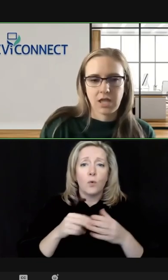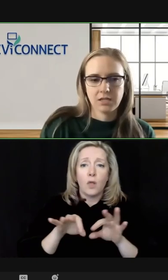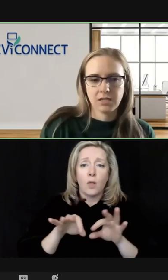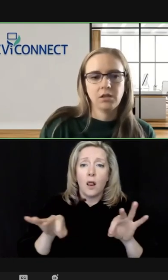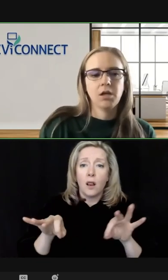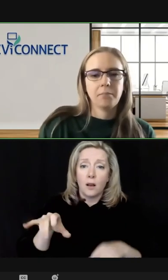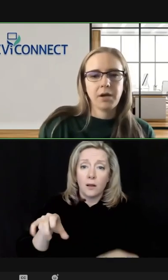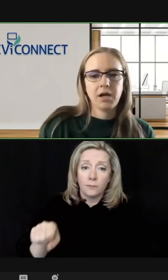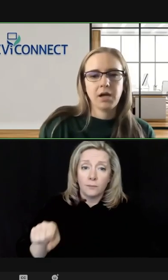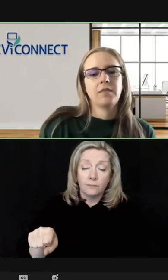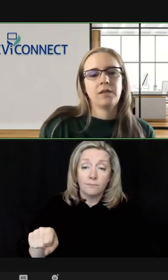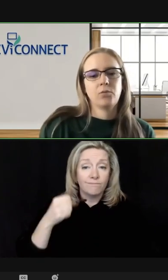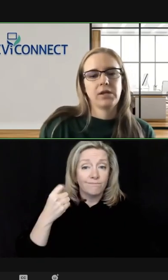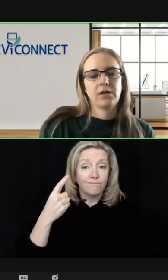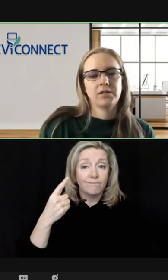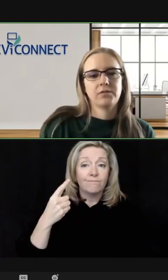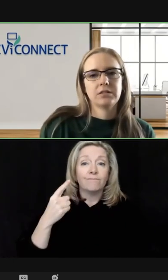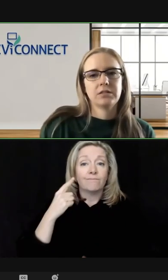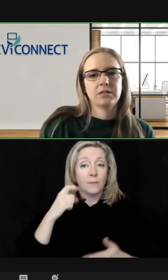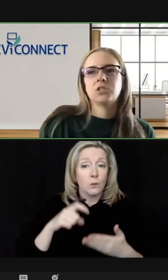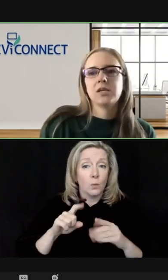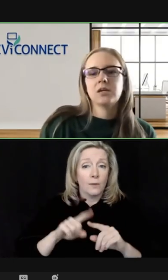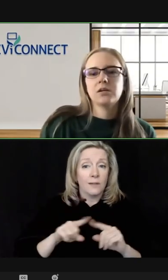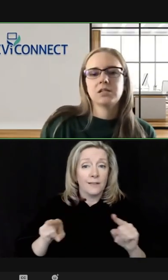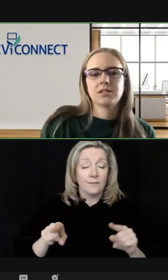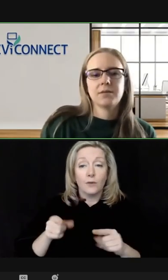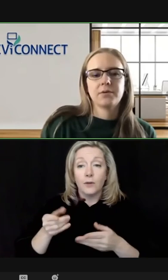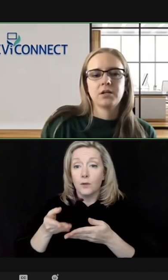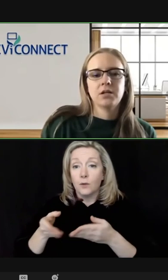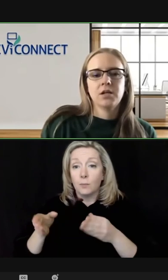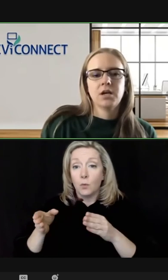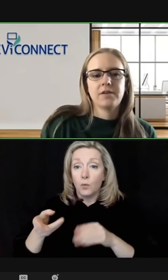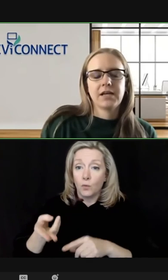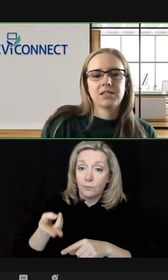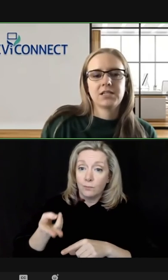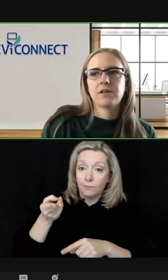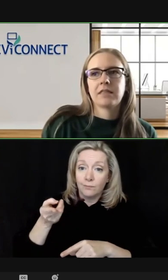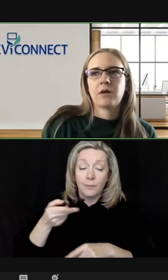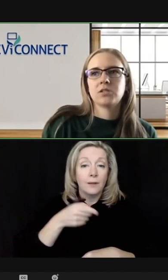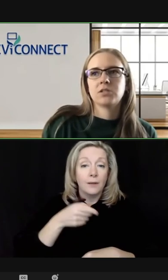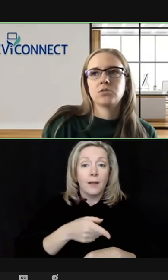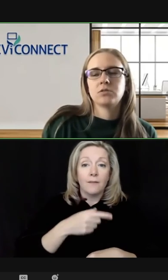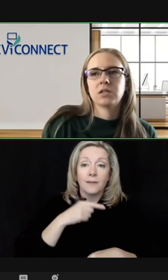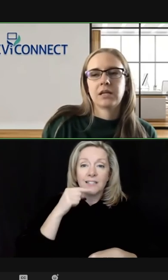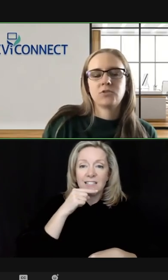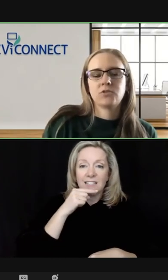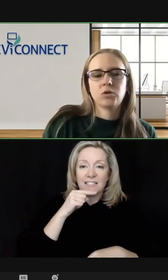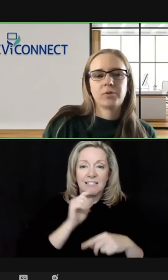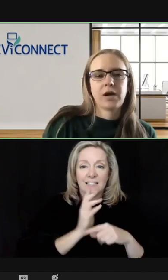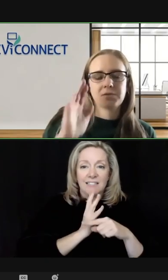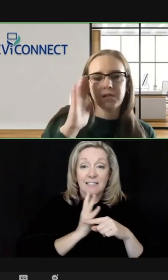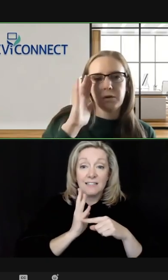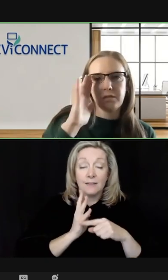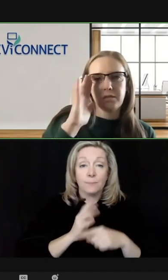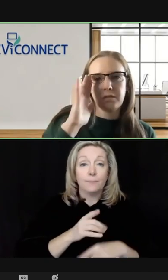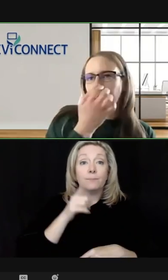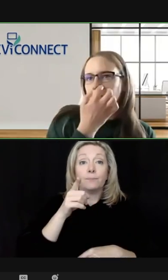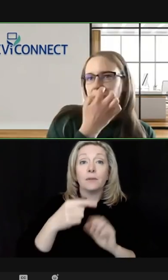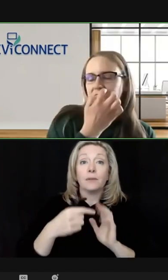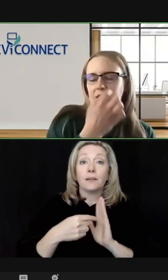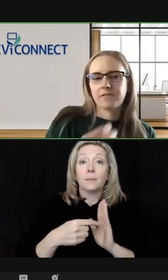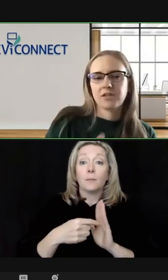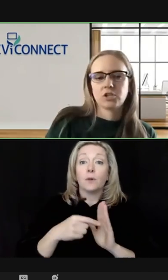have a long handle, and then point out the difference. So here's an example of an activity that was used, and it gives you a prompt there